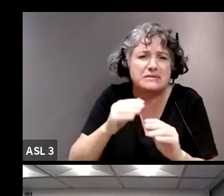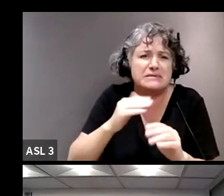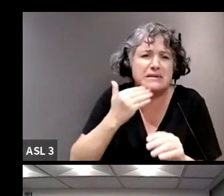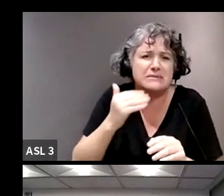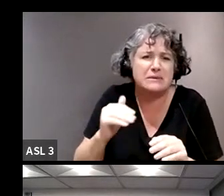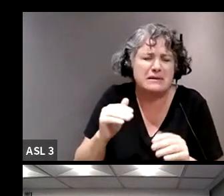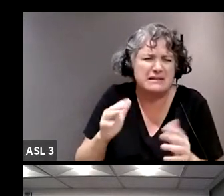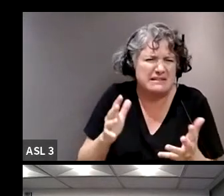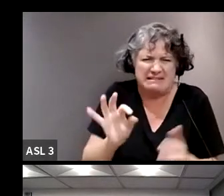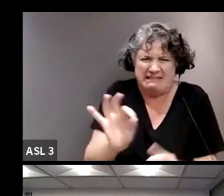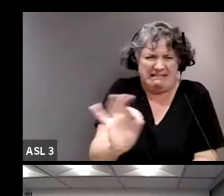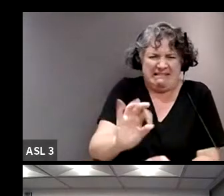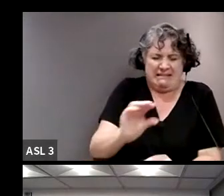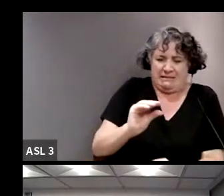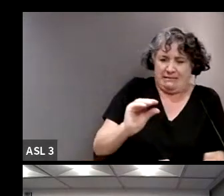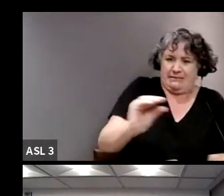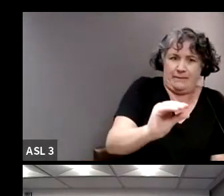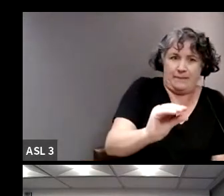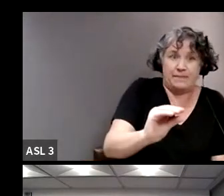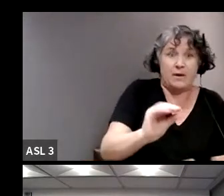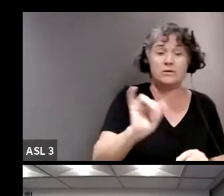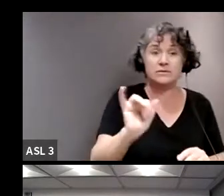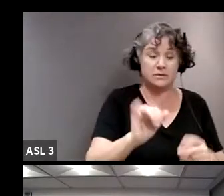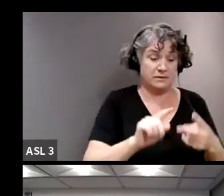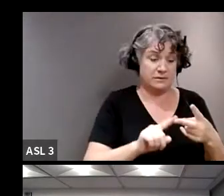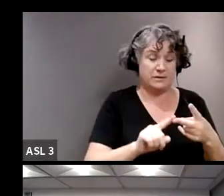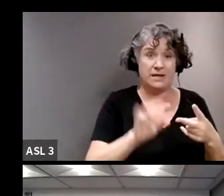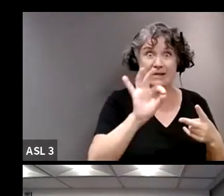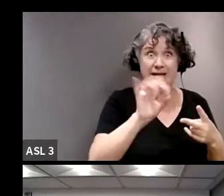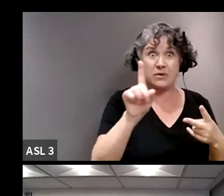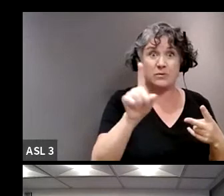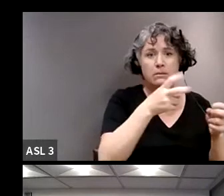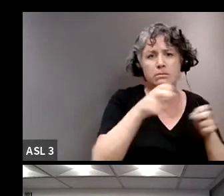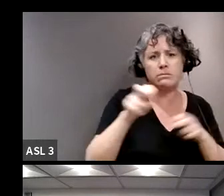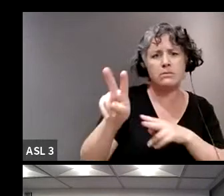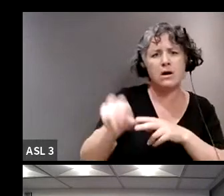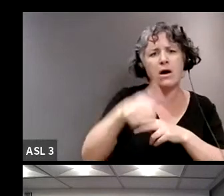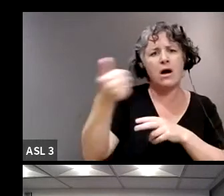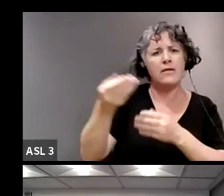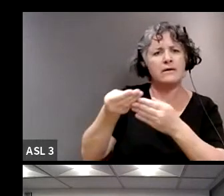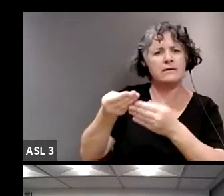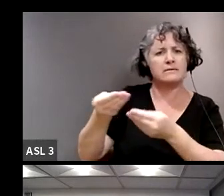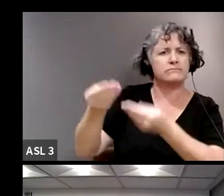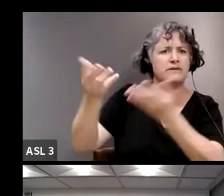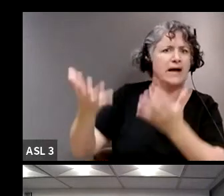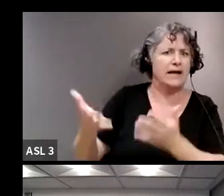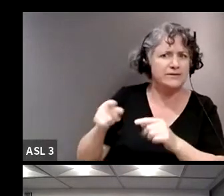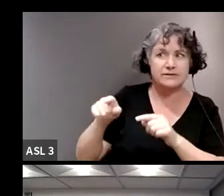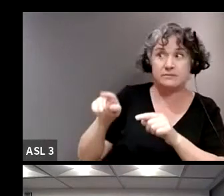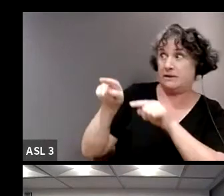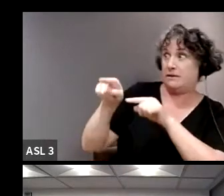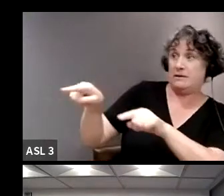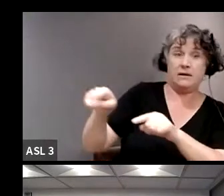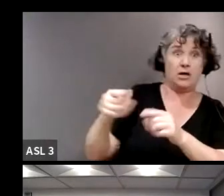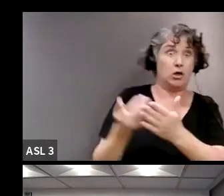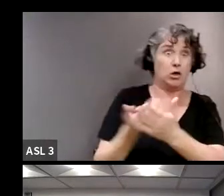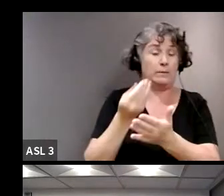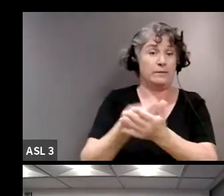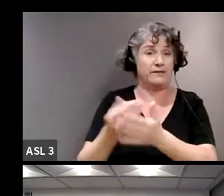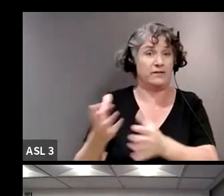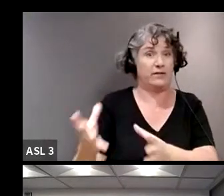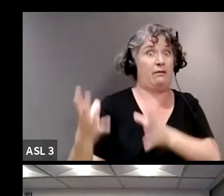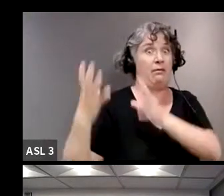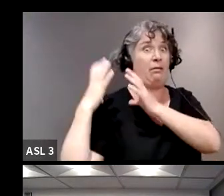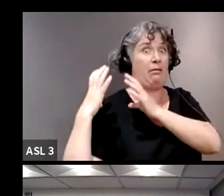thousand dollars to divert calls to not from 9-1-1 to other providers but there's no new money for those other providers to take on those tasks so